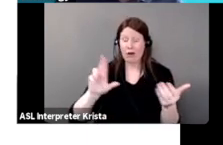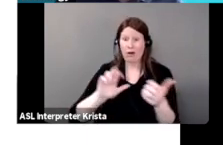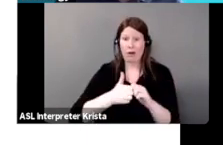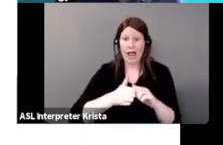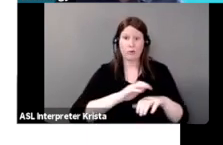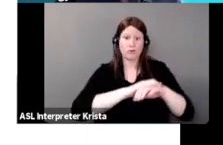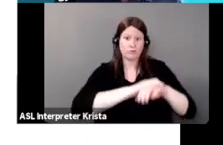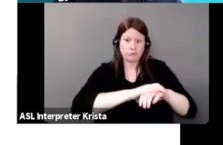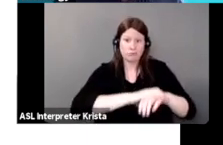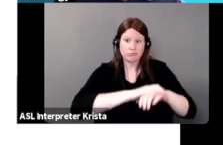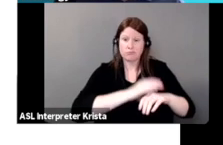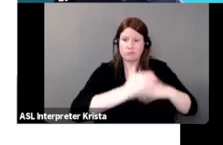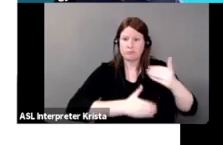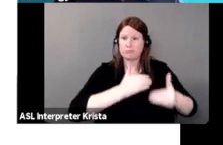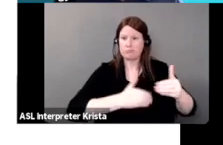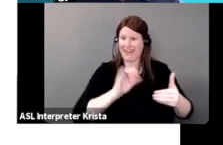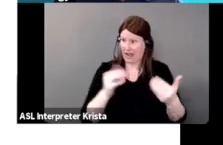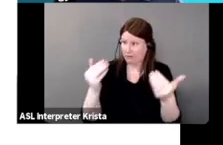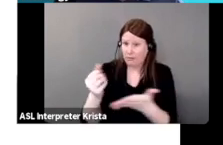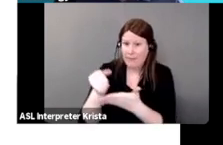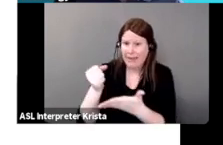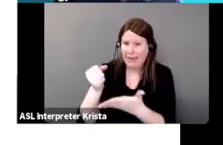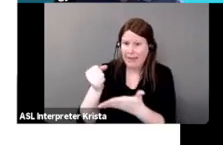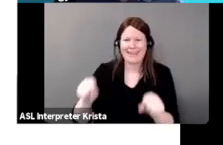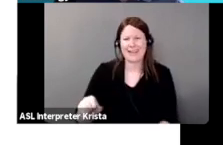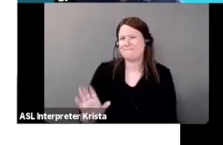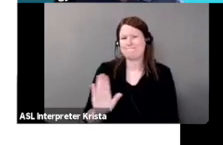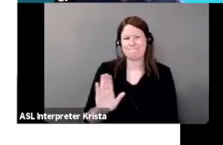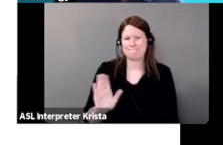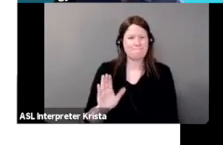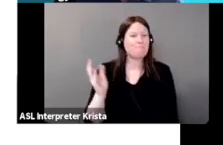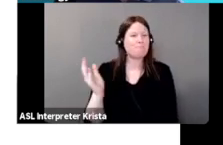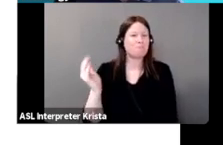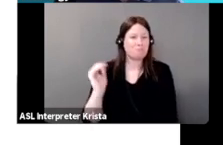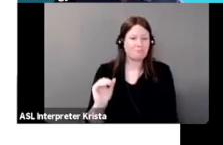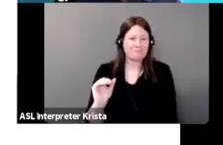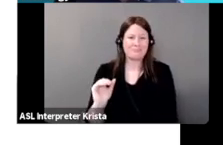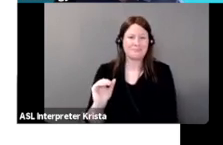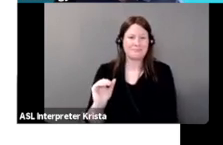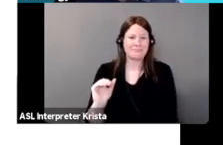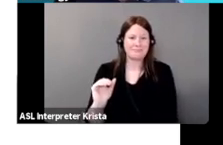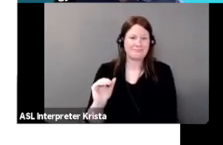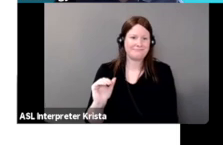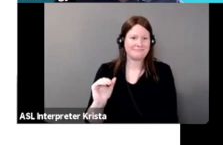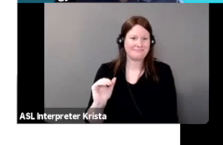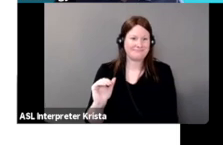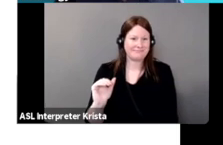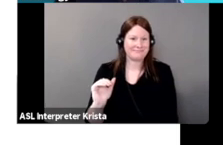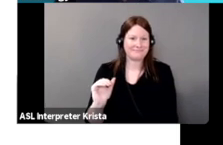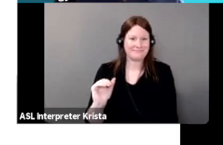patentable. Higher life forms, that's a whole other kettle of fish, so to